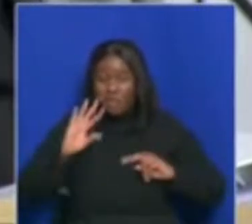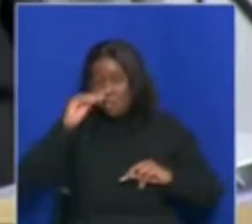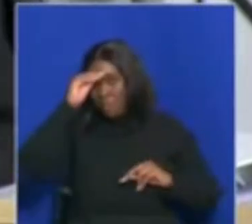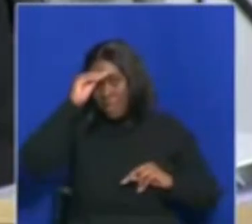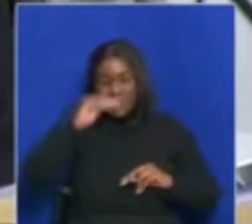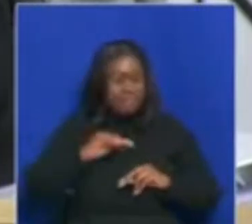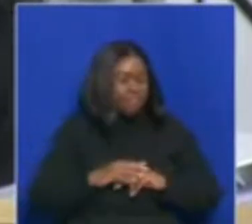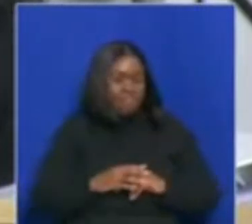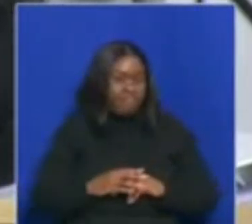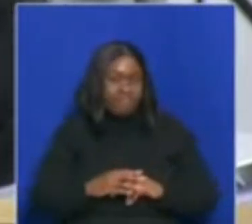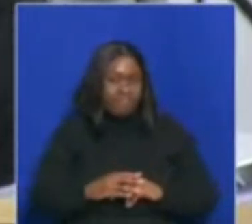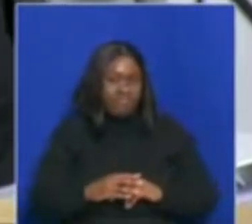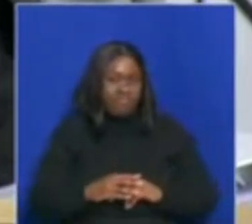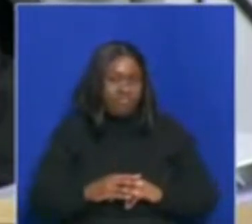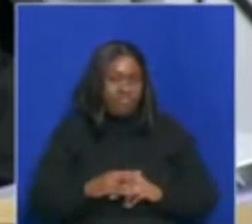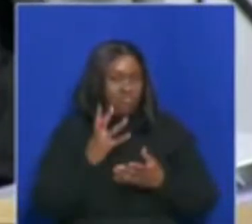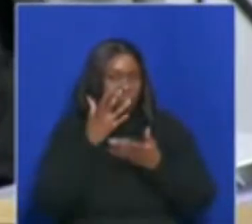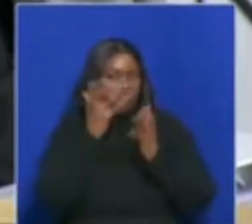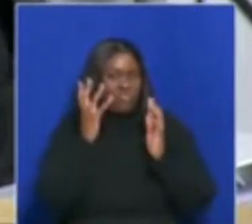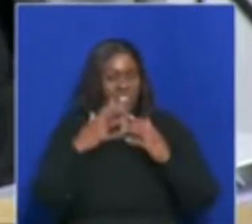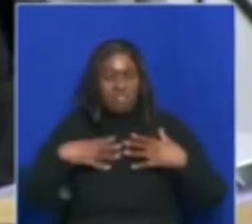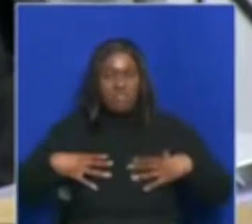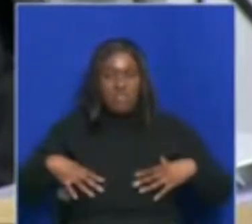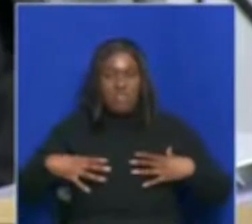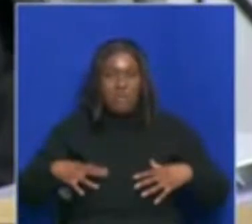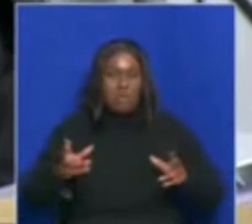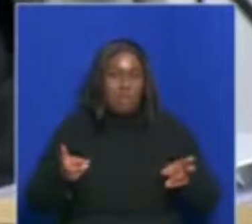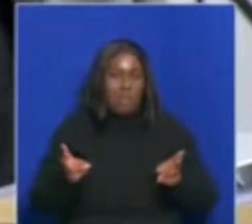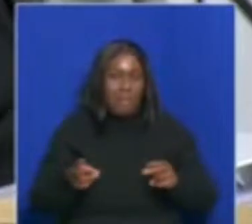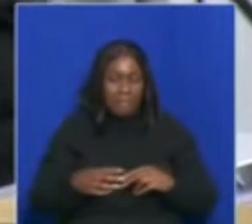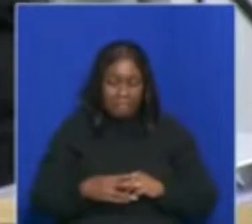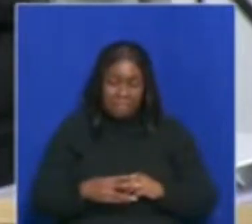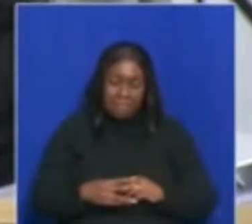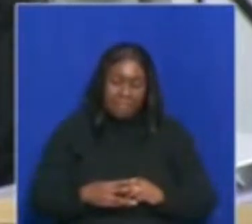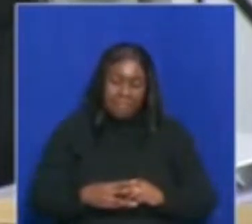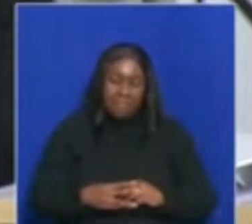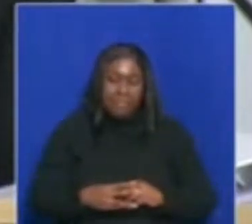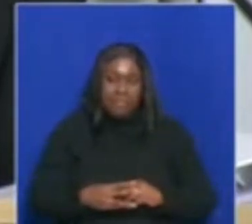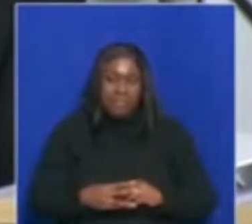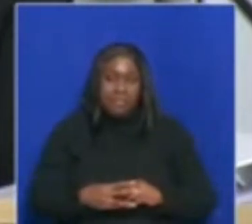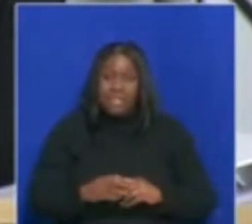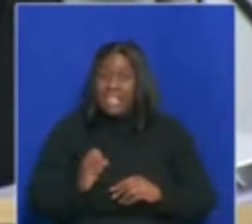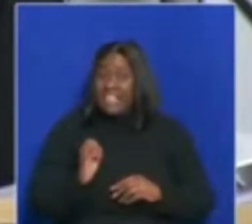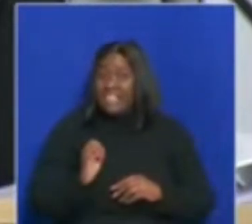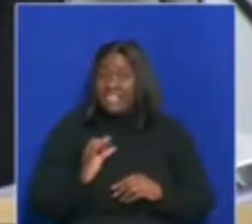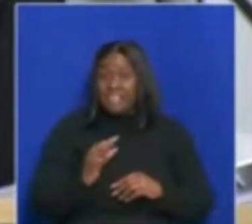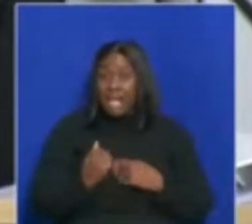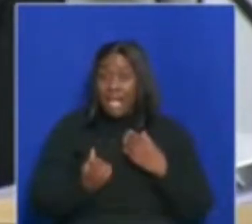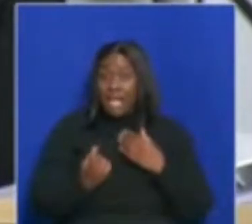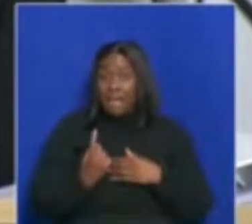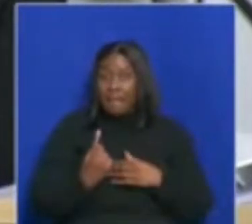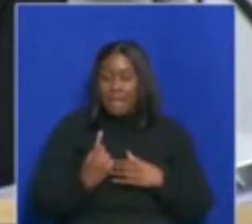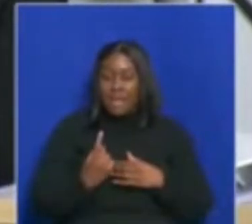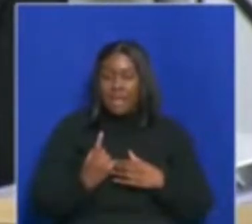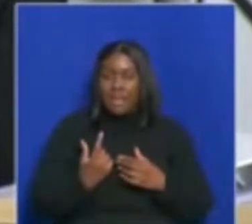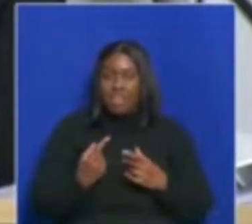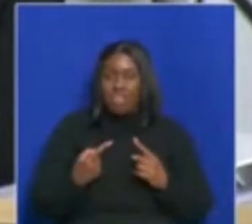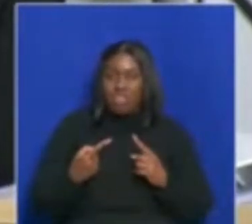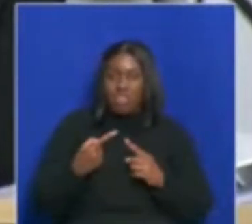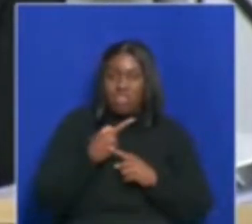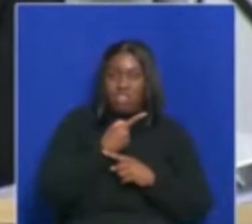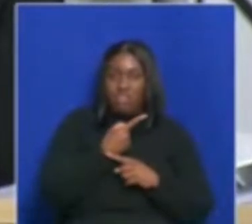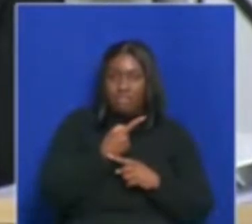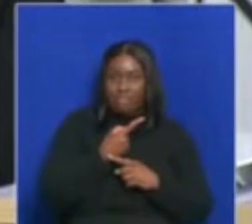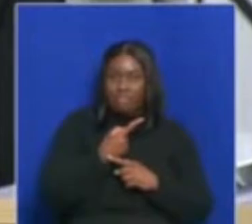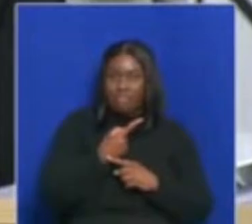use police uniforms. And if there is anything that happened contrary to the